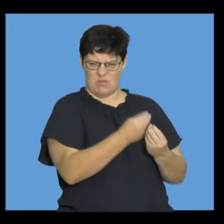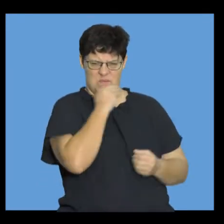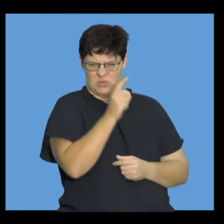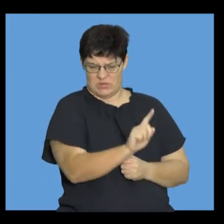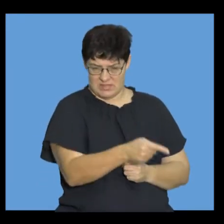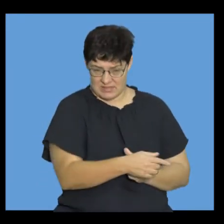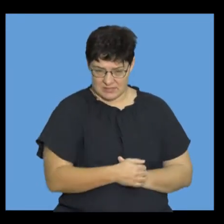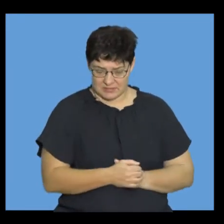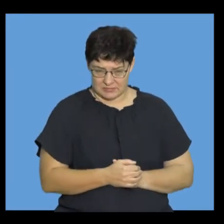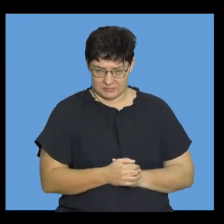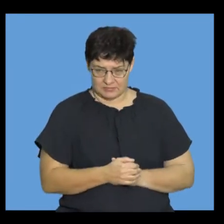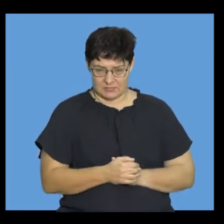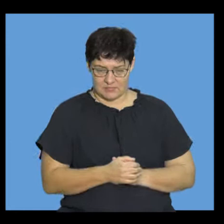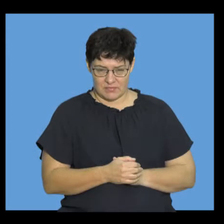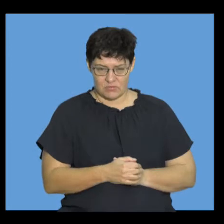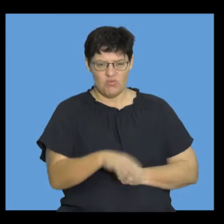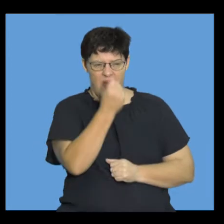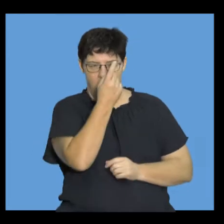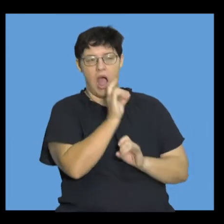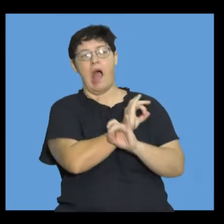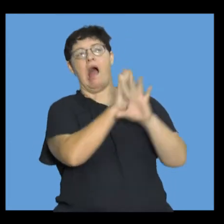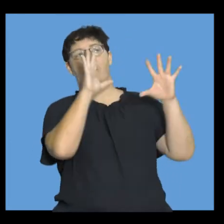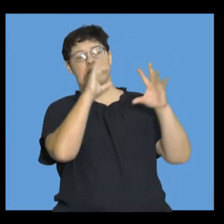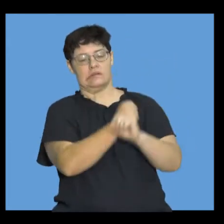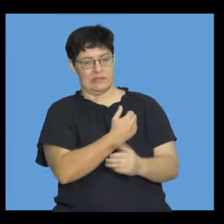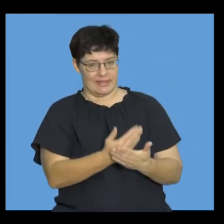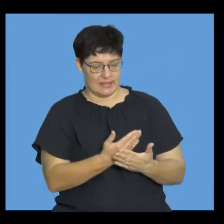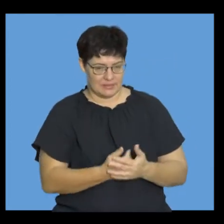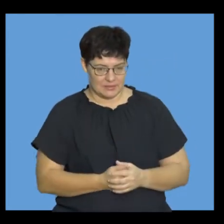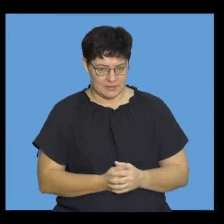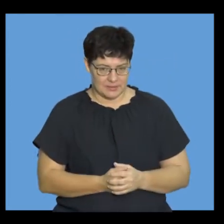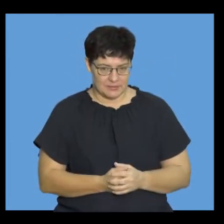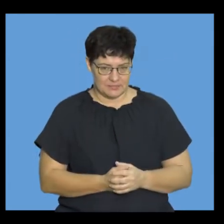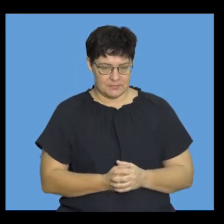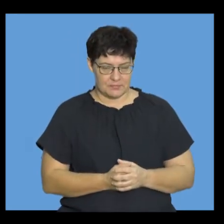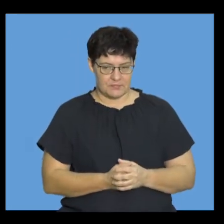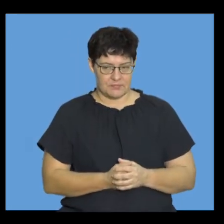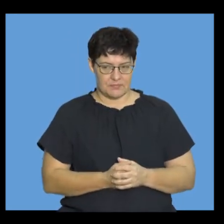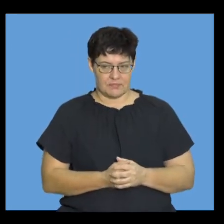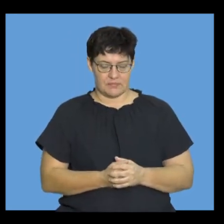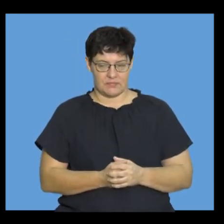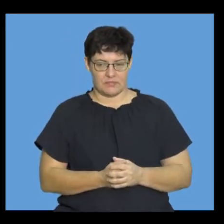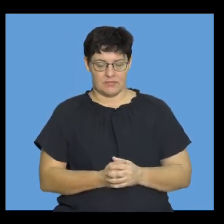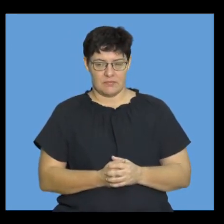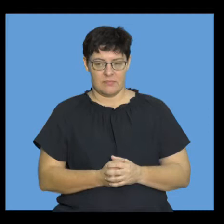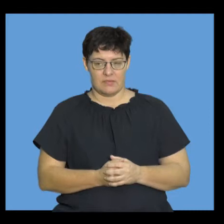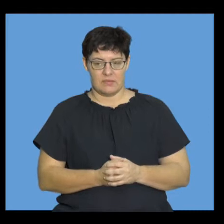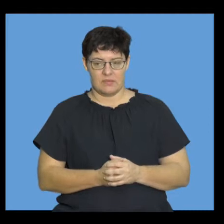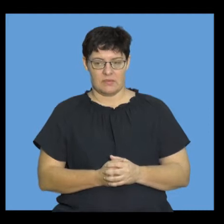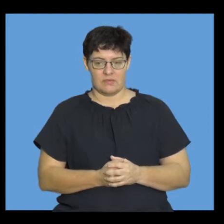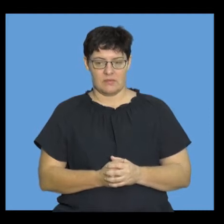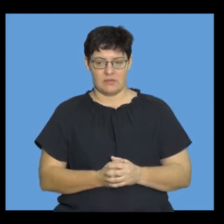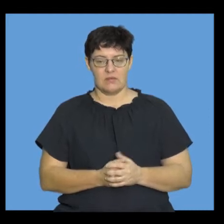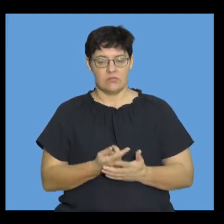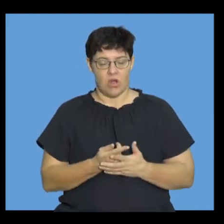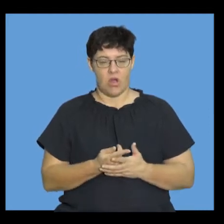an idea of base stock. In a very simplified manner, if that is your trading stock